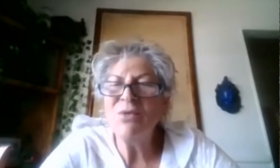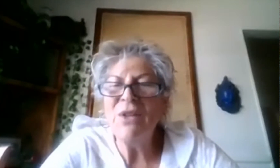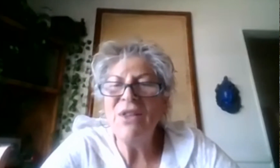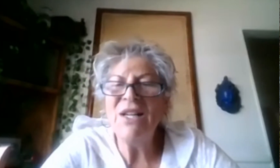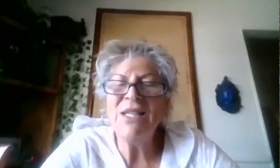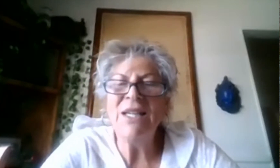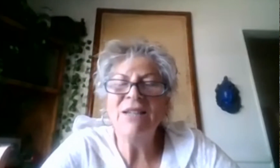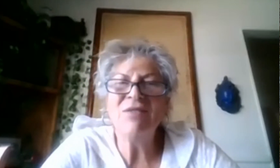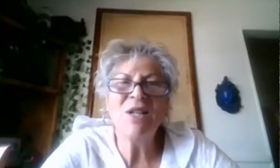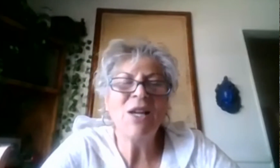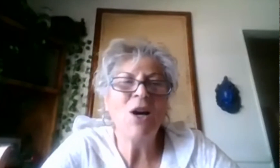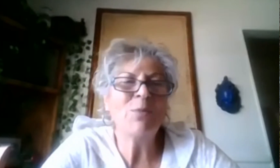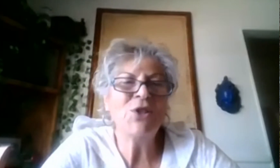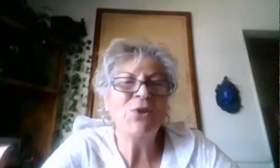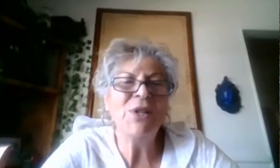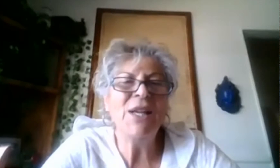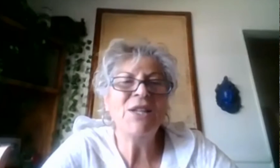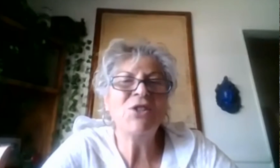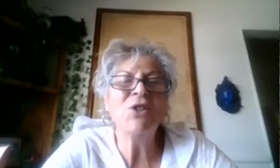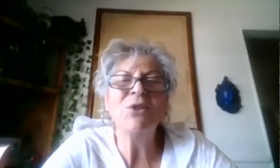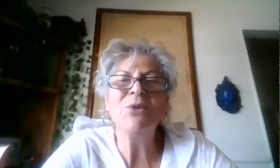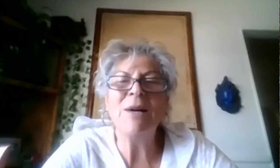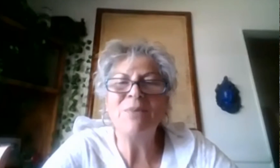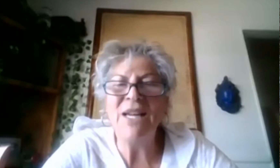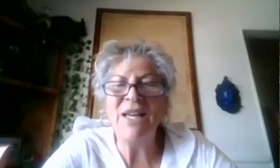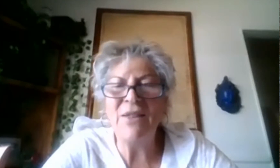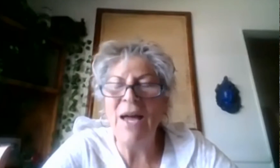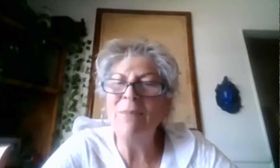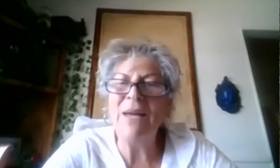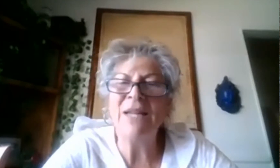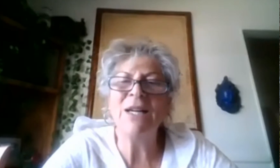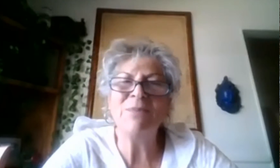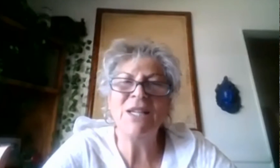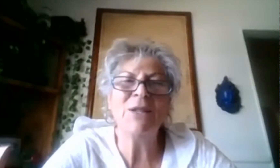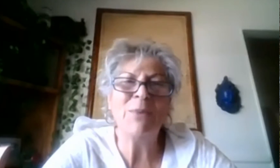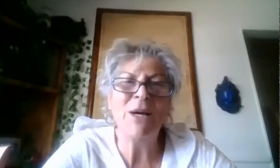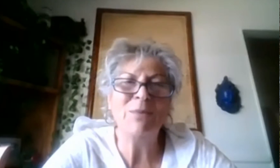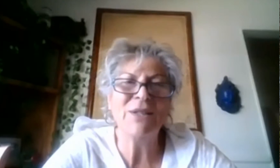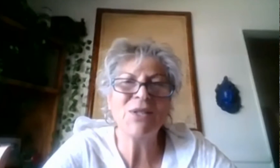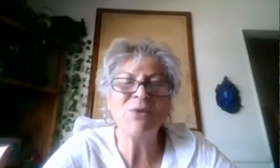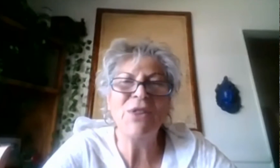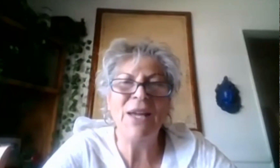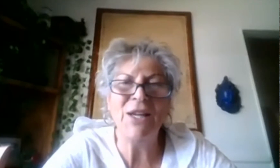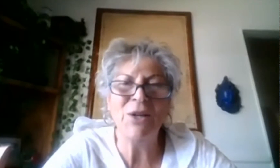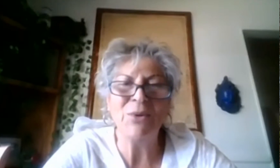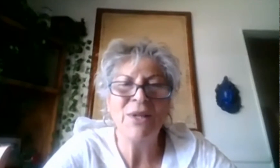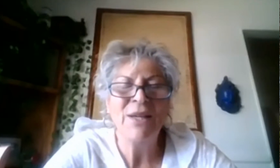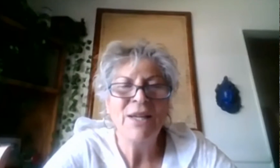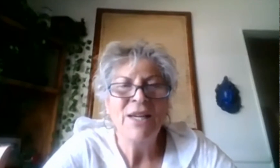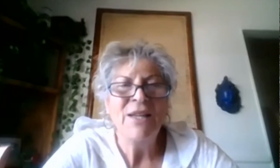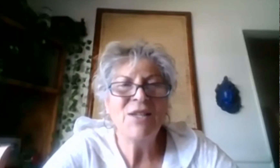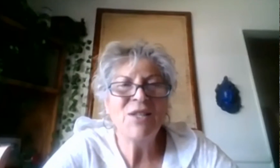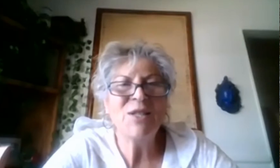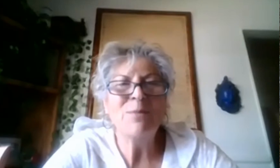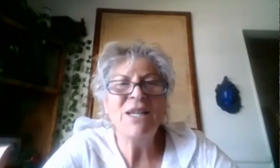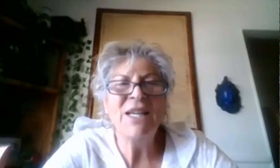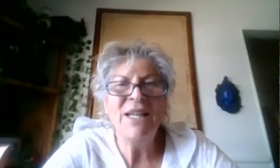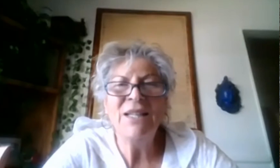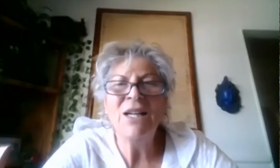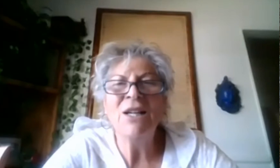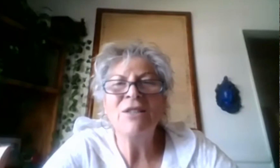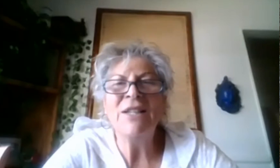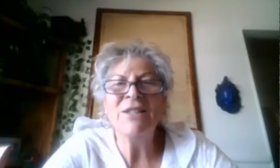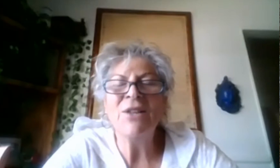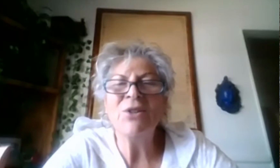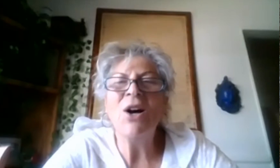shares this with us and gives us the opportunity to update them and update the public. So thank you. This is the